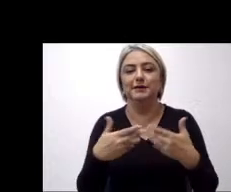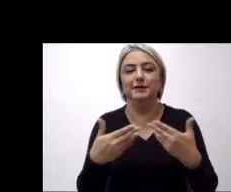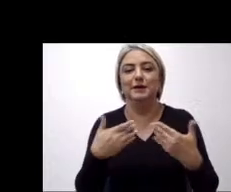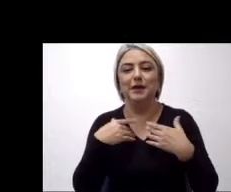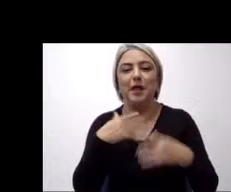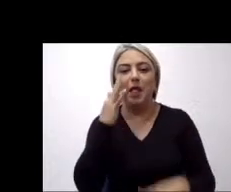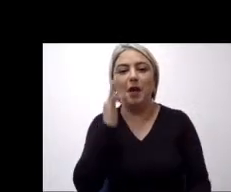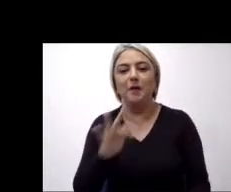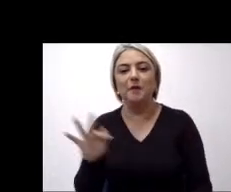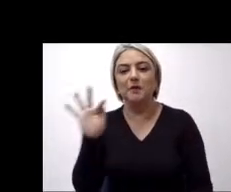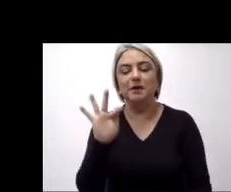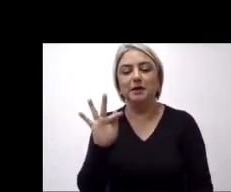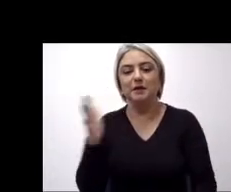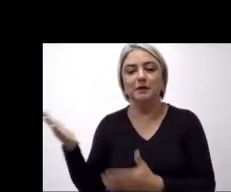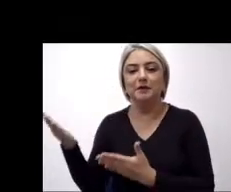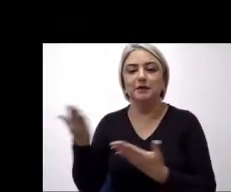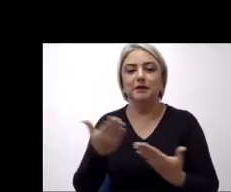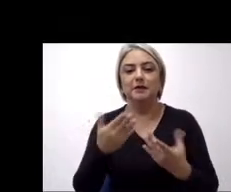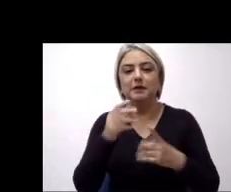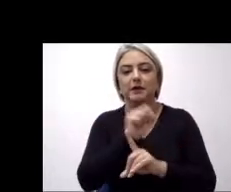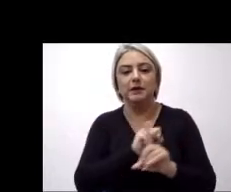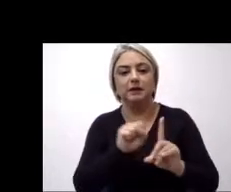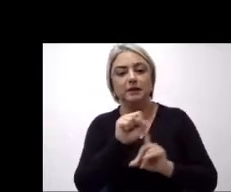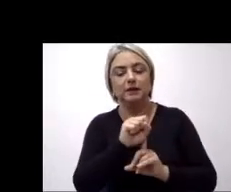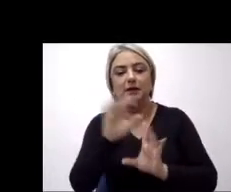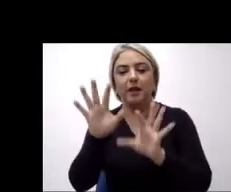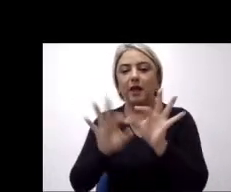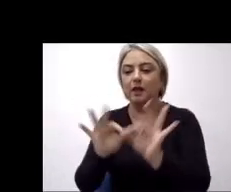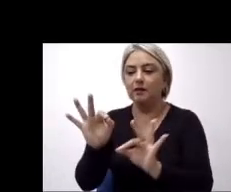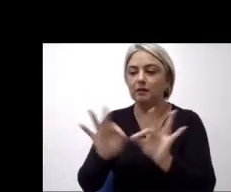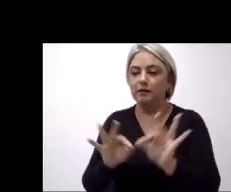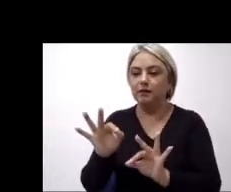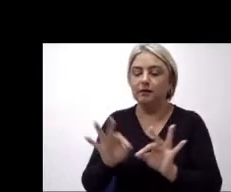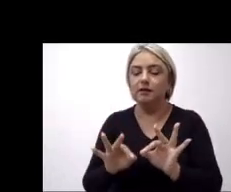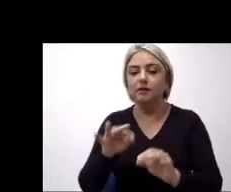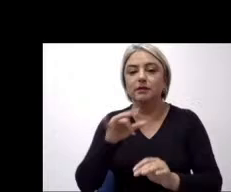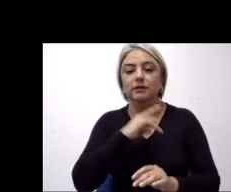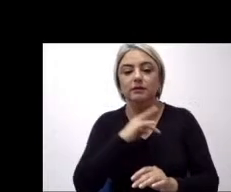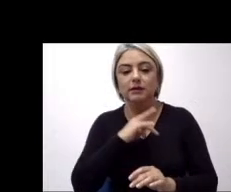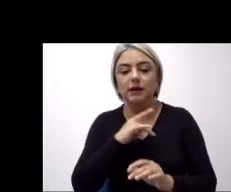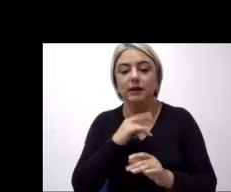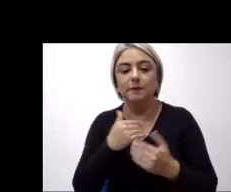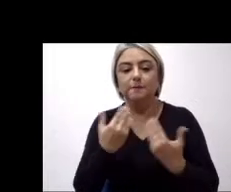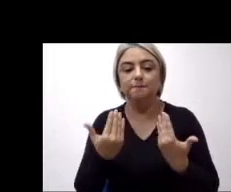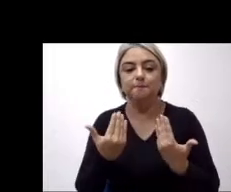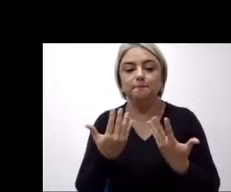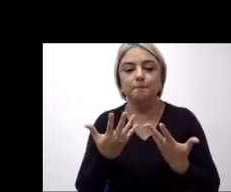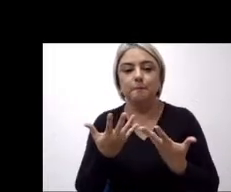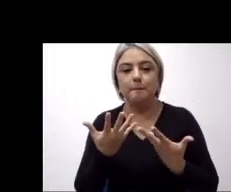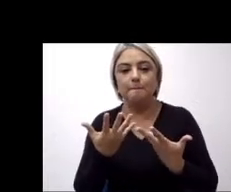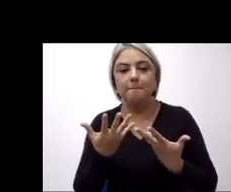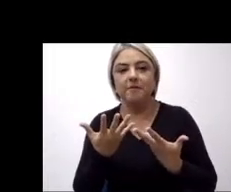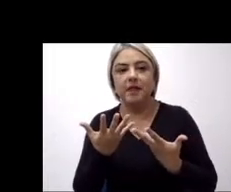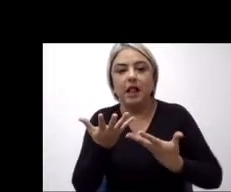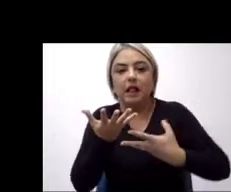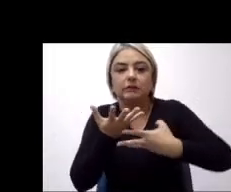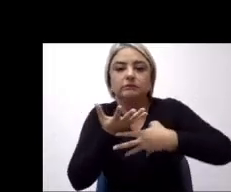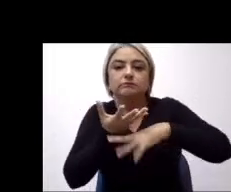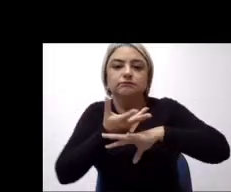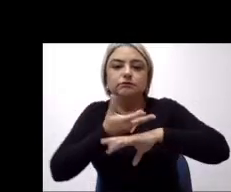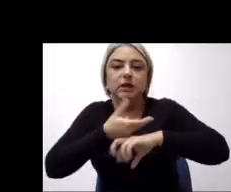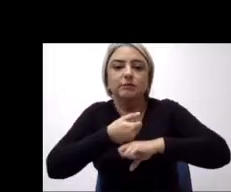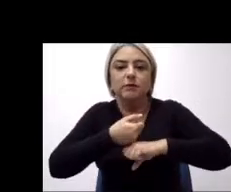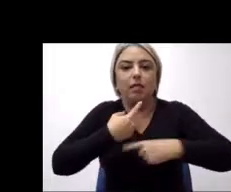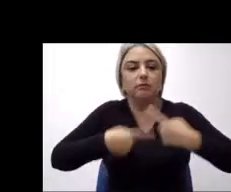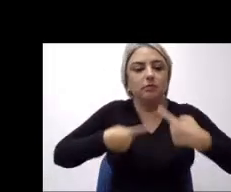who sees the bureaucracy as a multiple situation of conflict. And the idea that we can